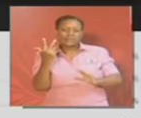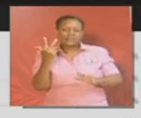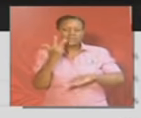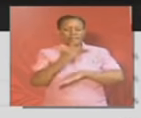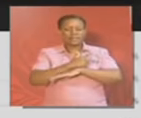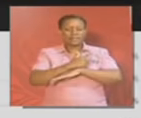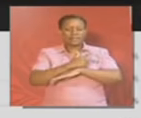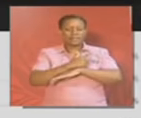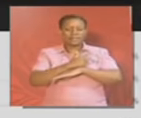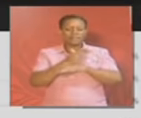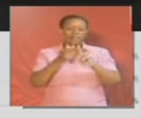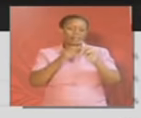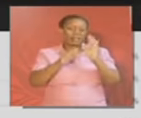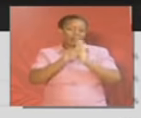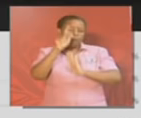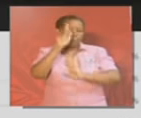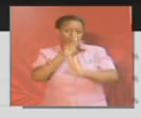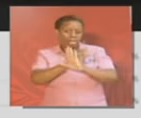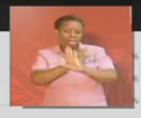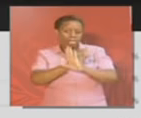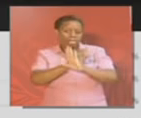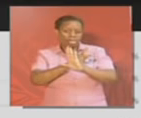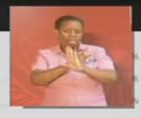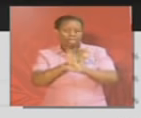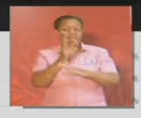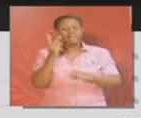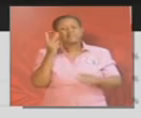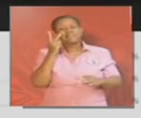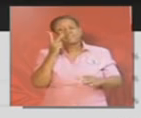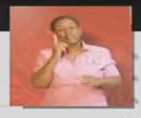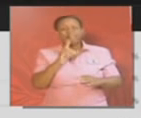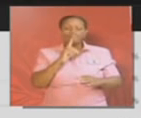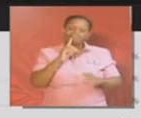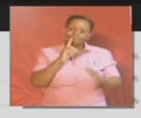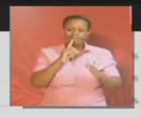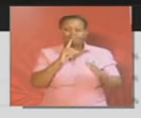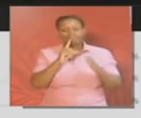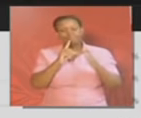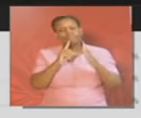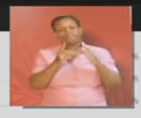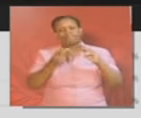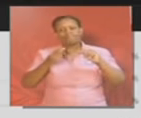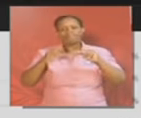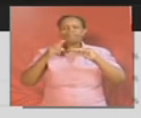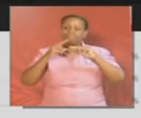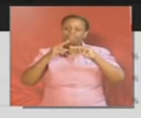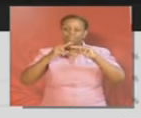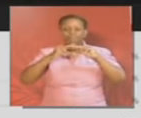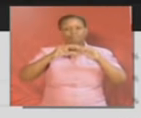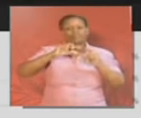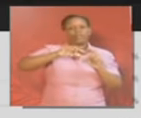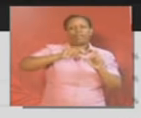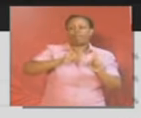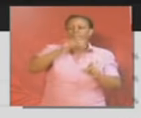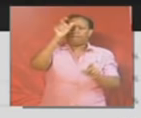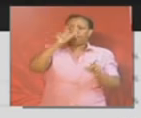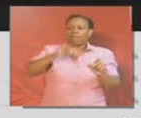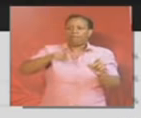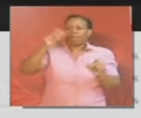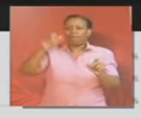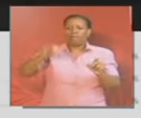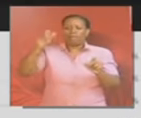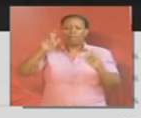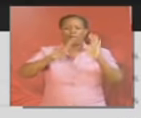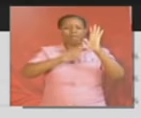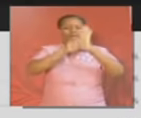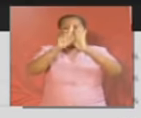So we see that upward trend, the bars getting progressively higher from 1 week to the next as we